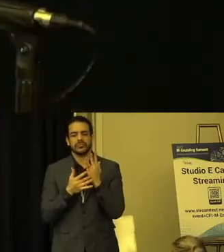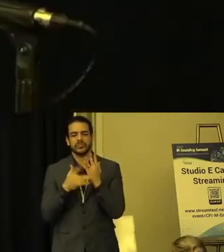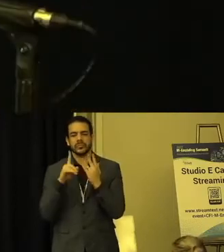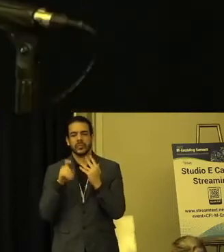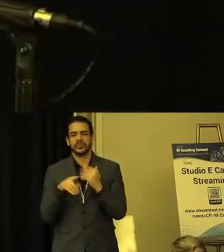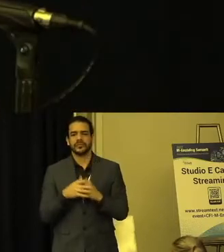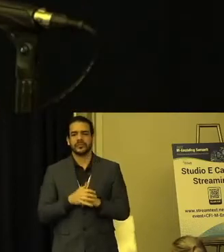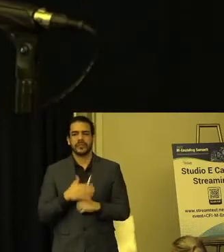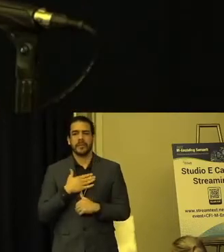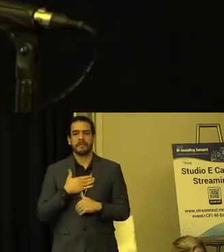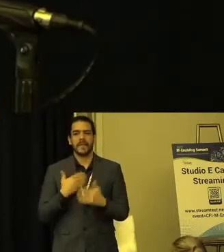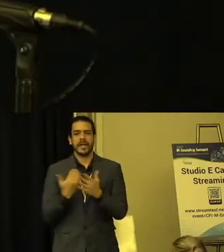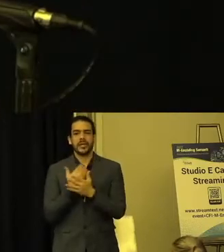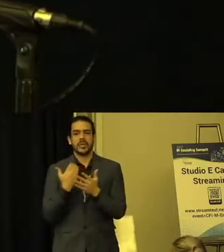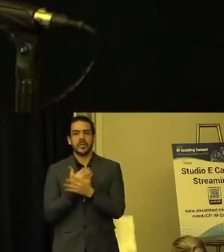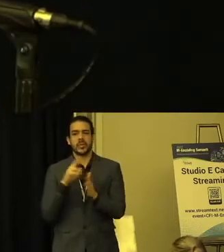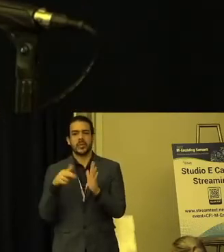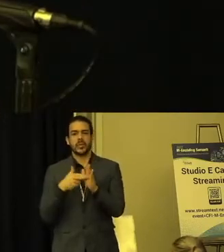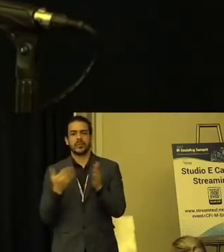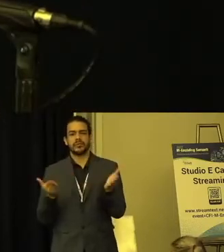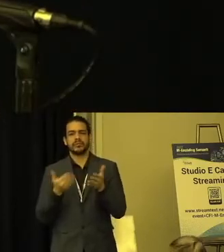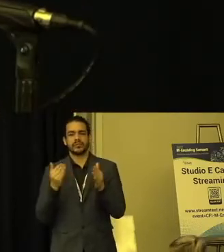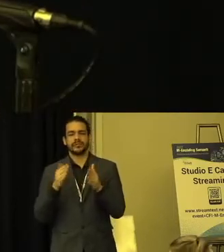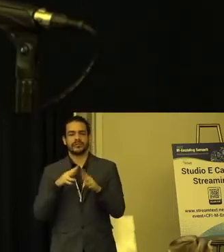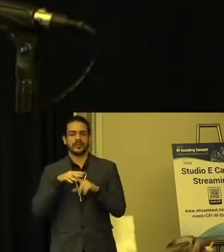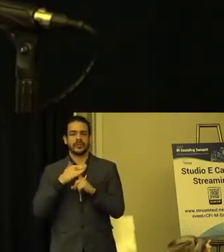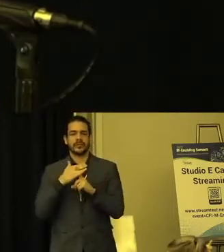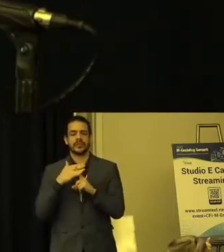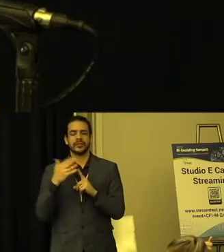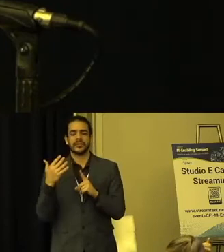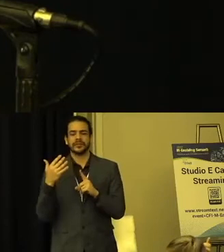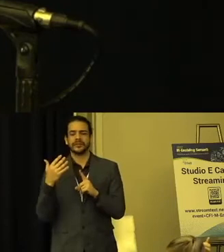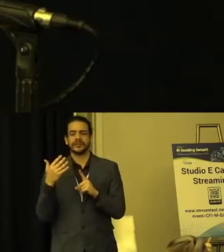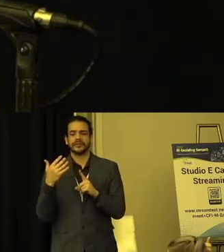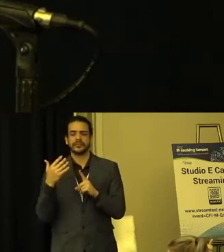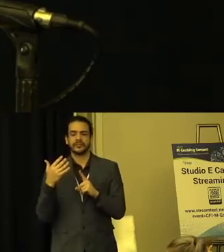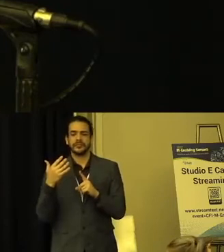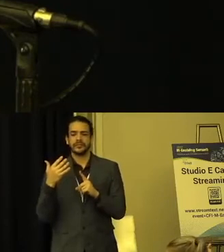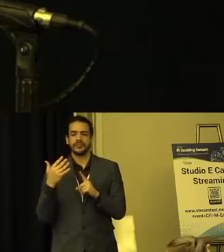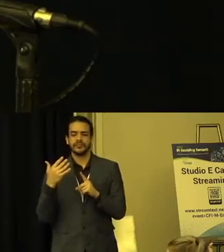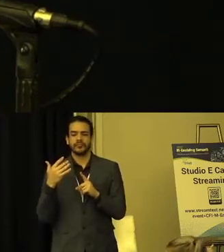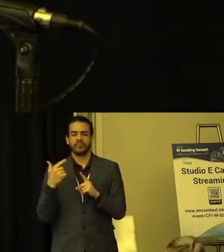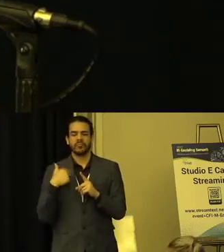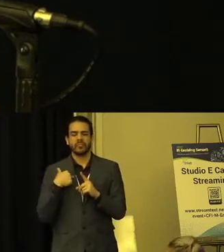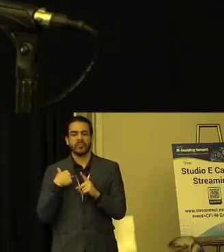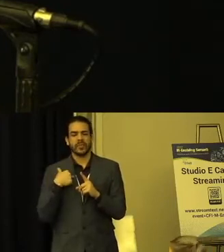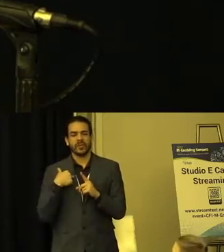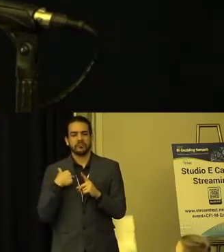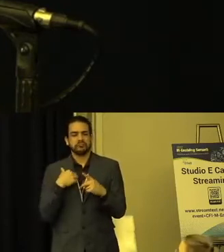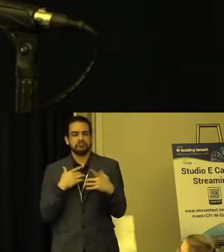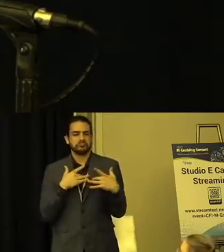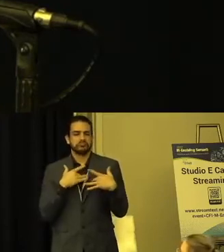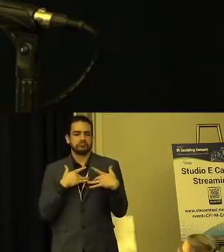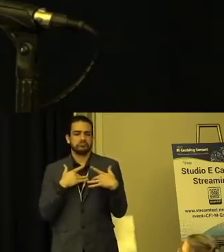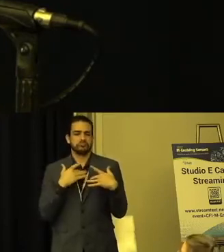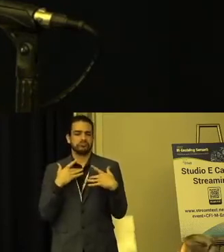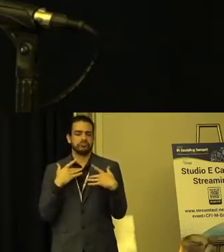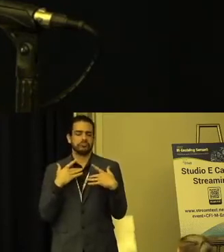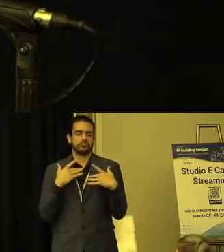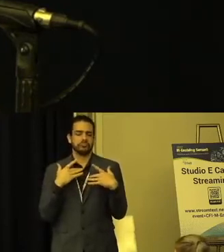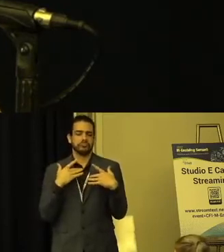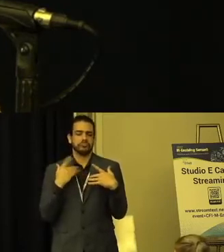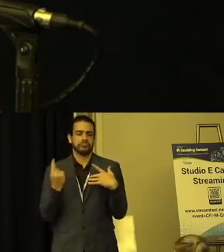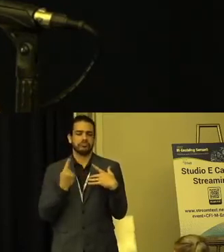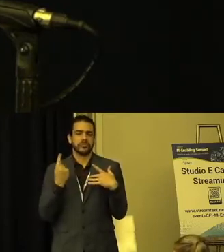In my new role in the industry, one of my big concerns is what I feel is a bit of